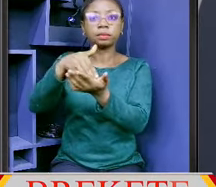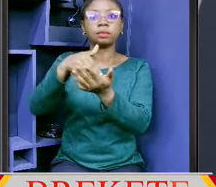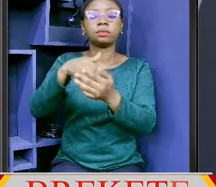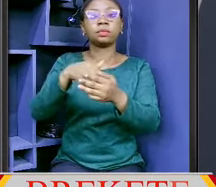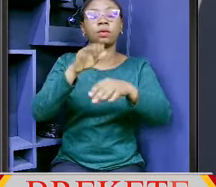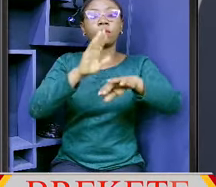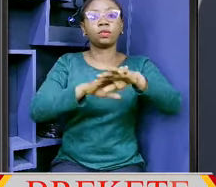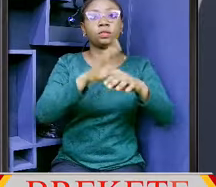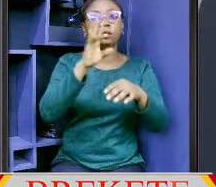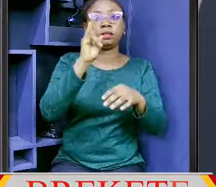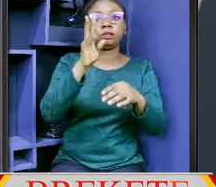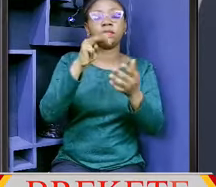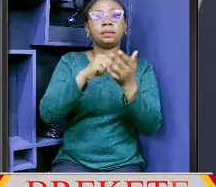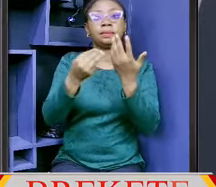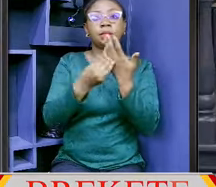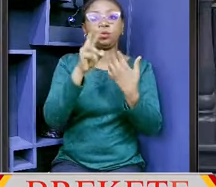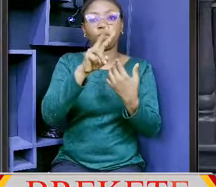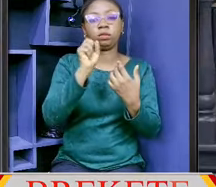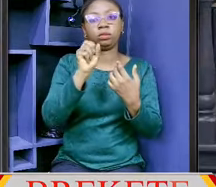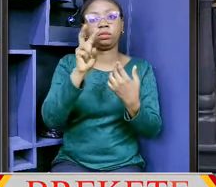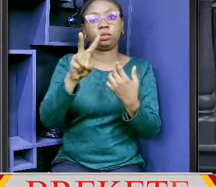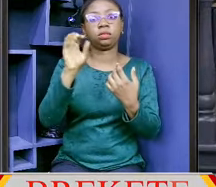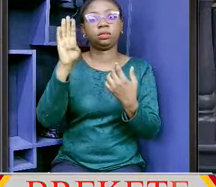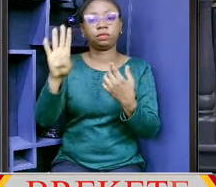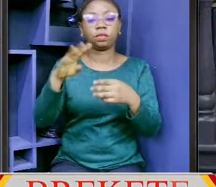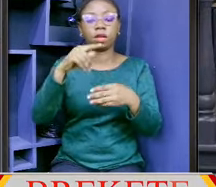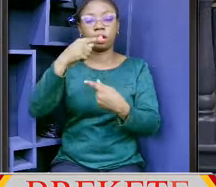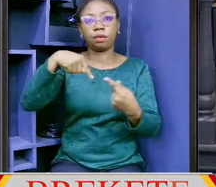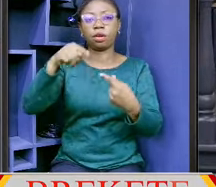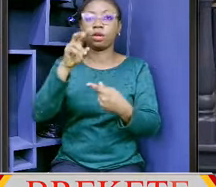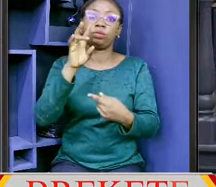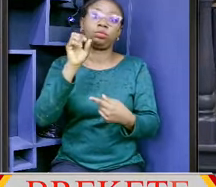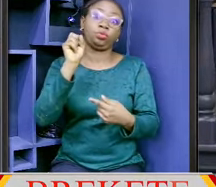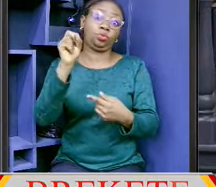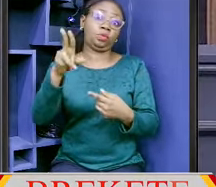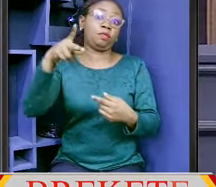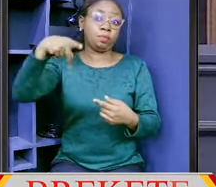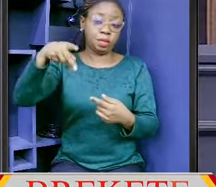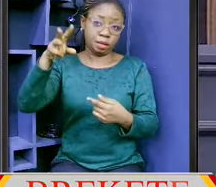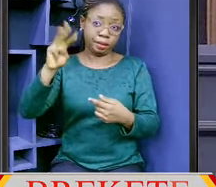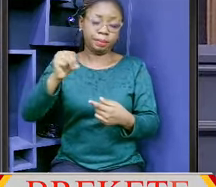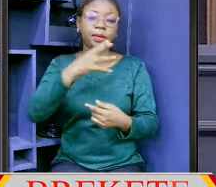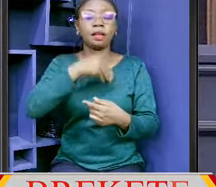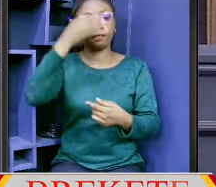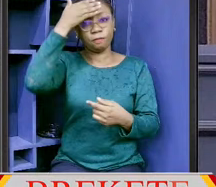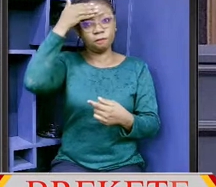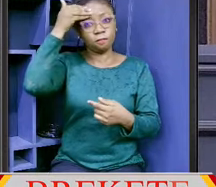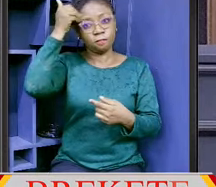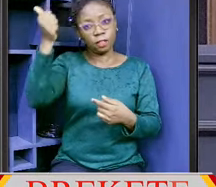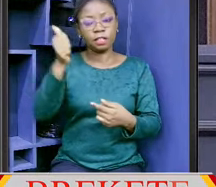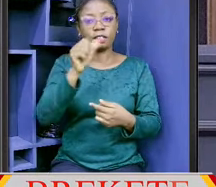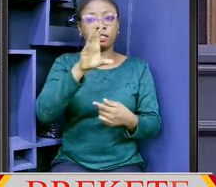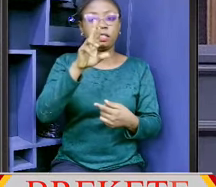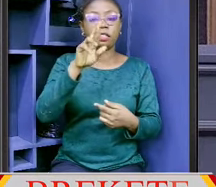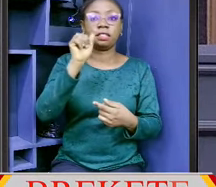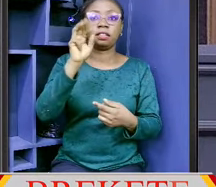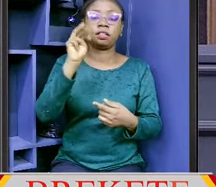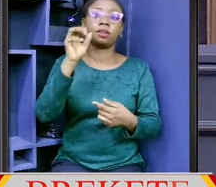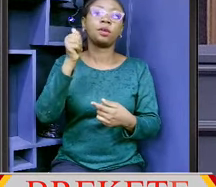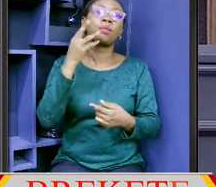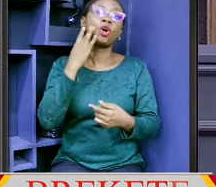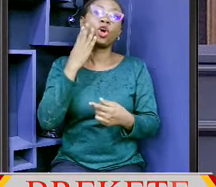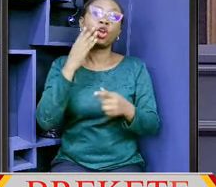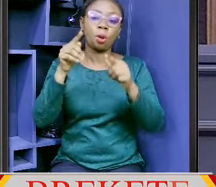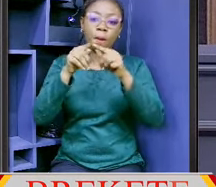17th of March, 2024, around 12 in the afternoon, and forgot a cream-colored box in